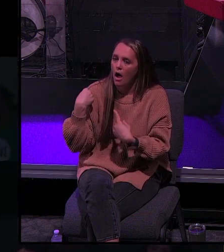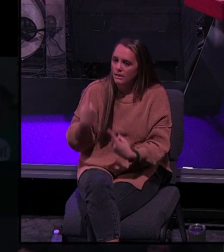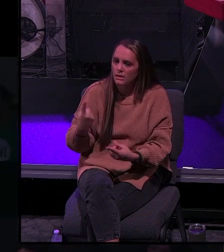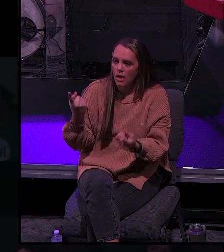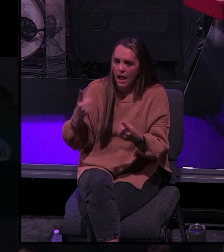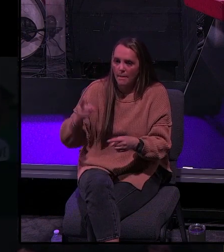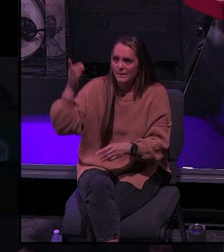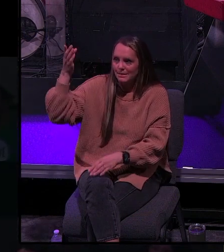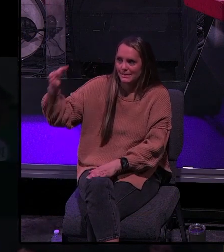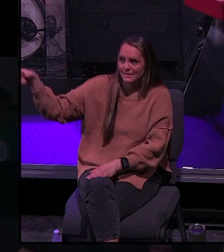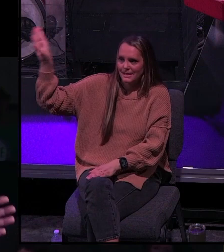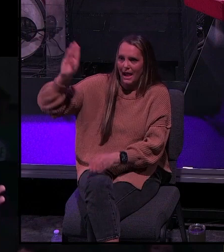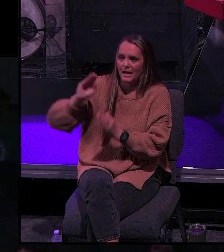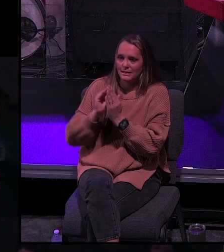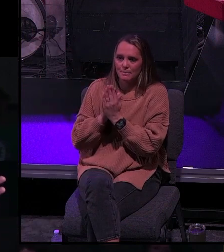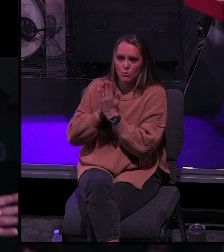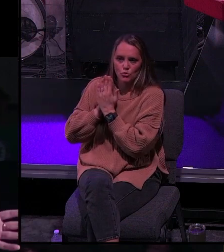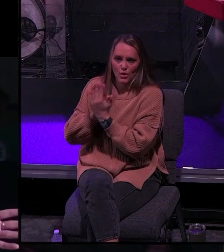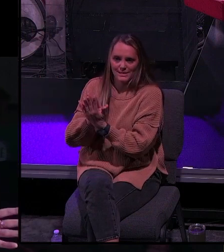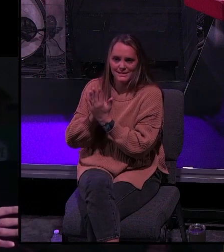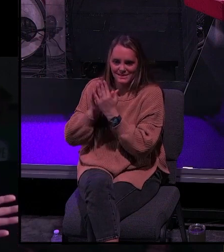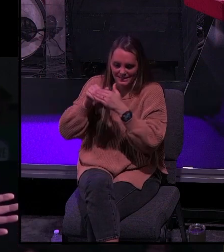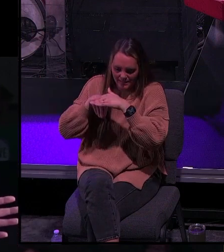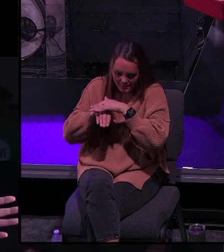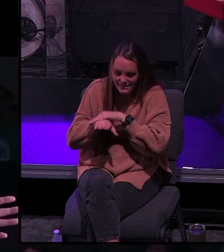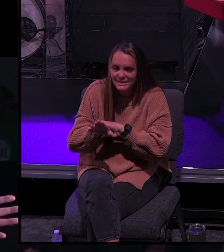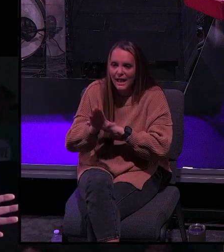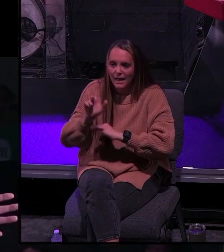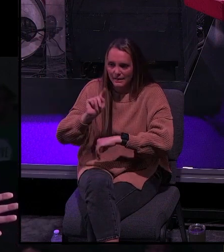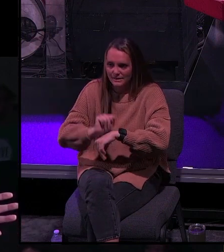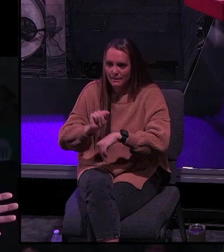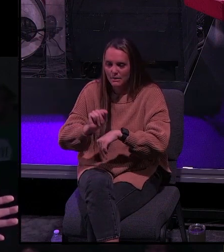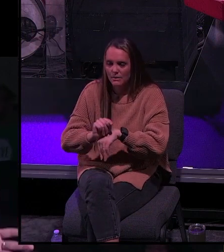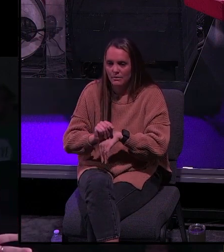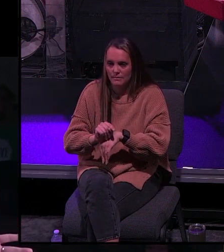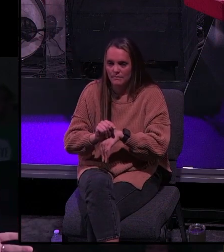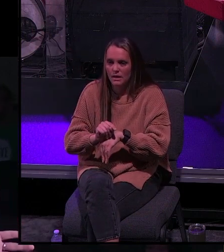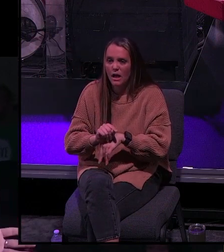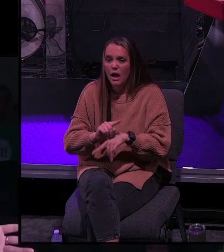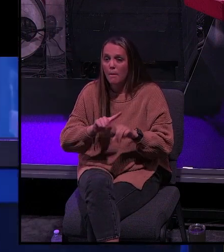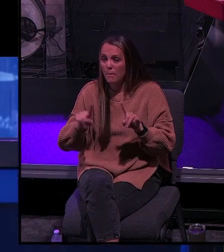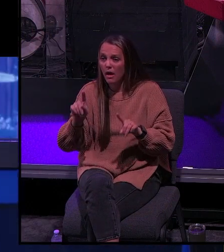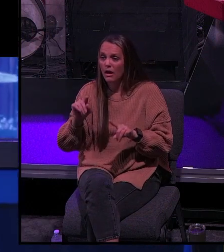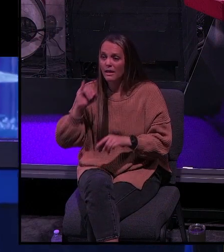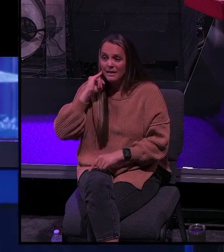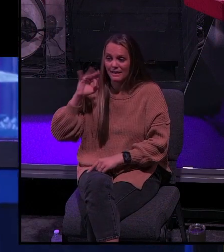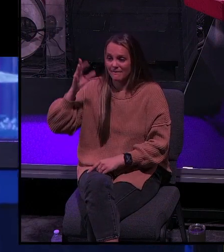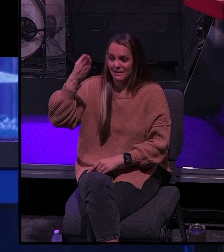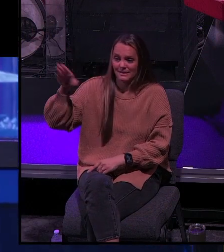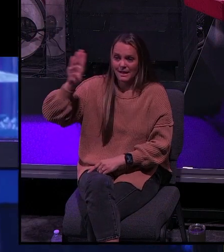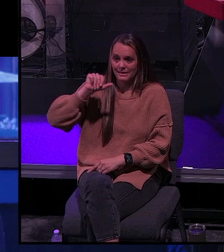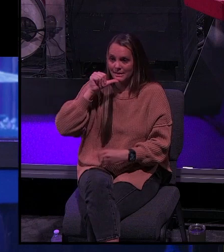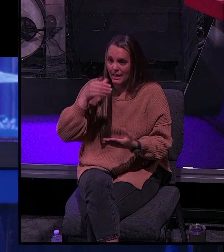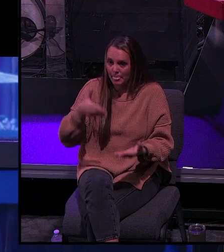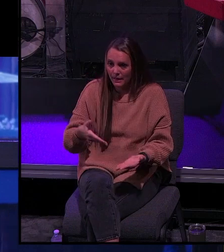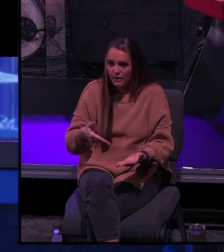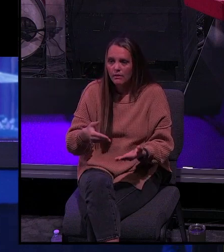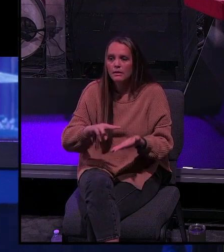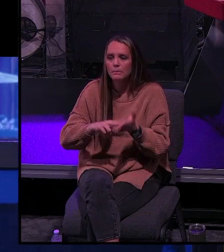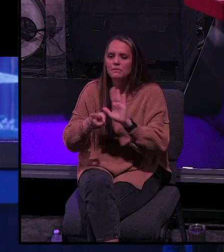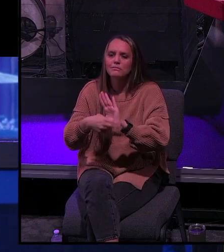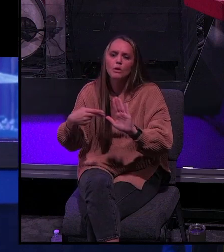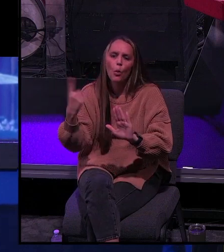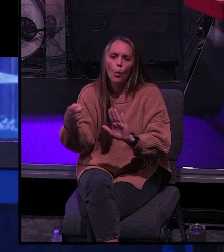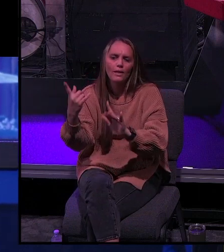it. Until the presence of God filled the tabernacle was just a tent. And I would submit to you today that